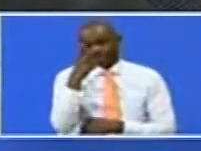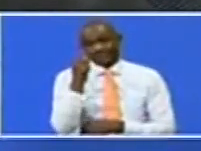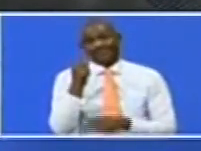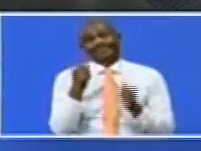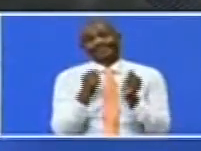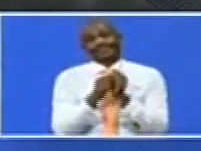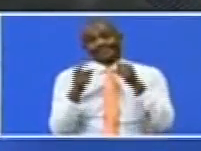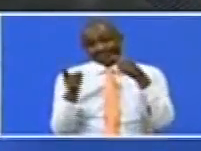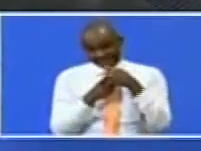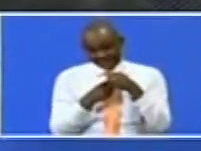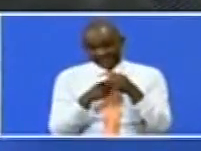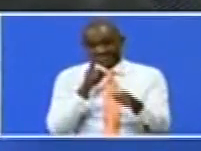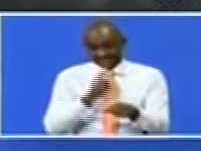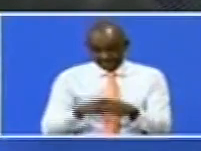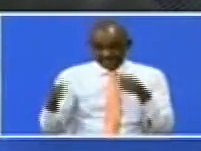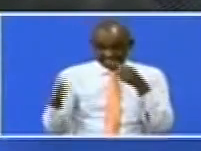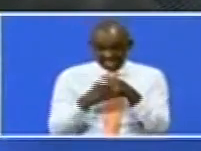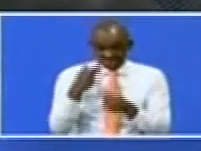2016 at